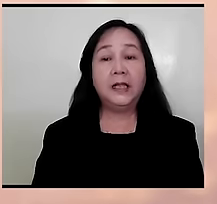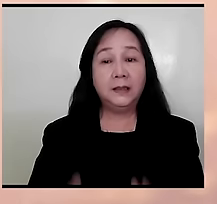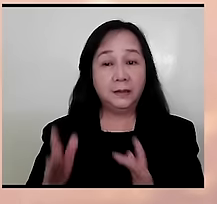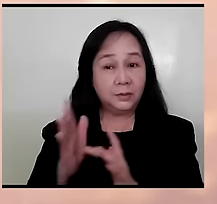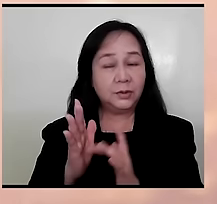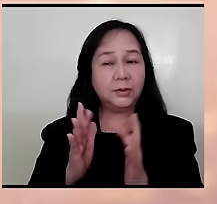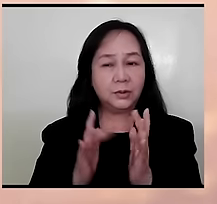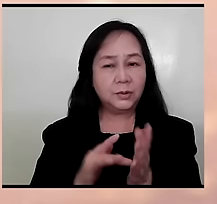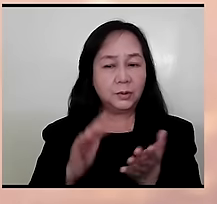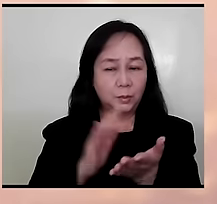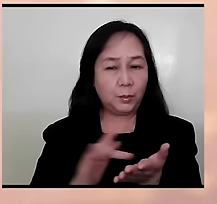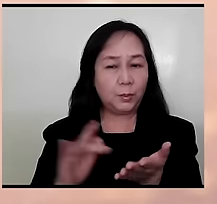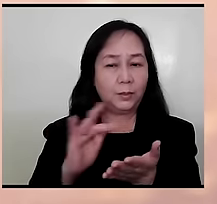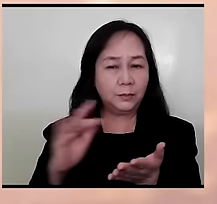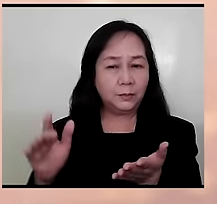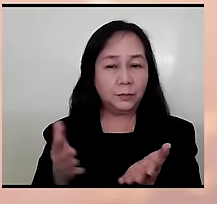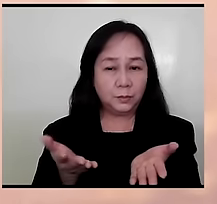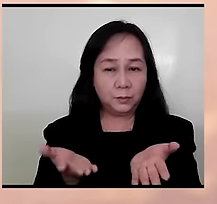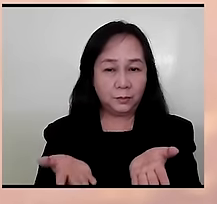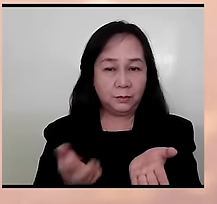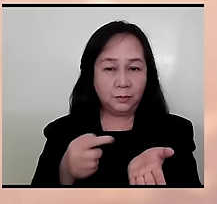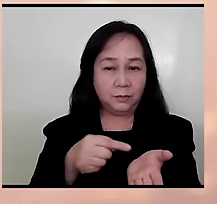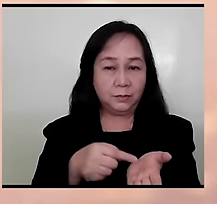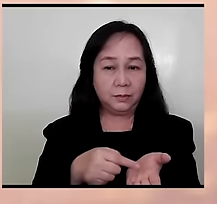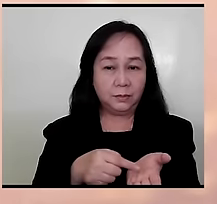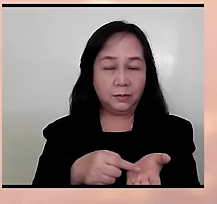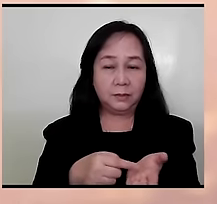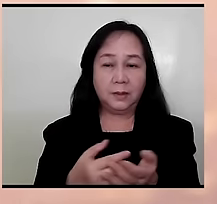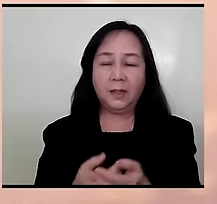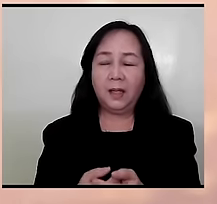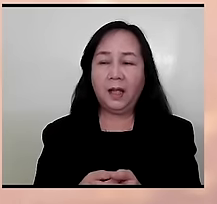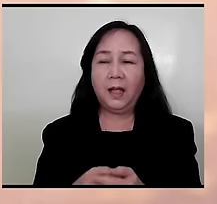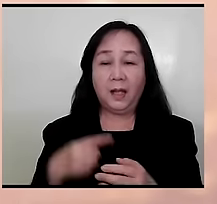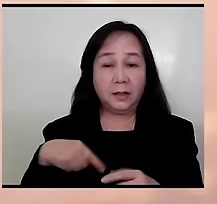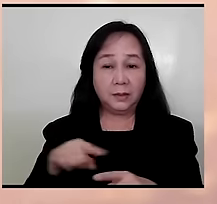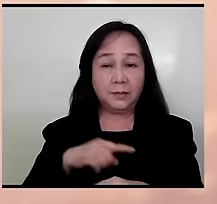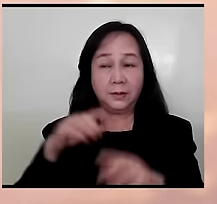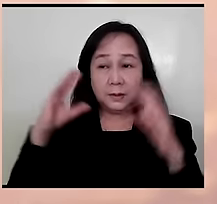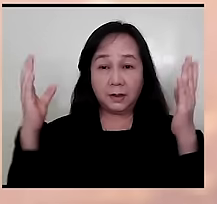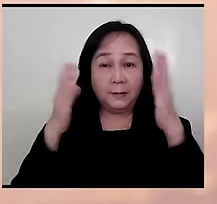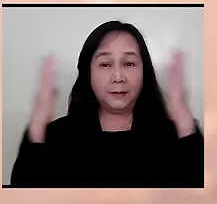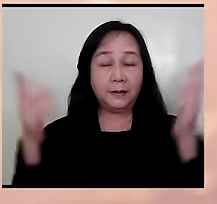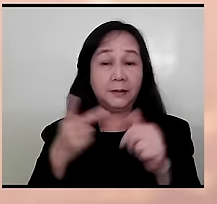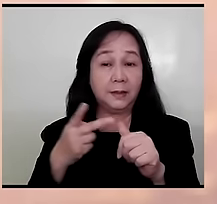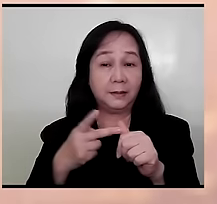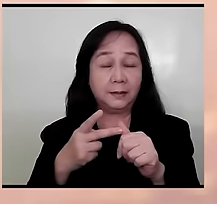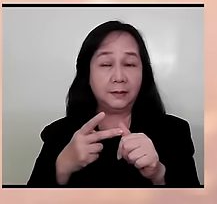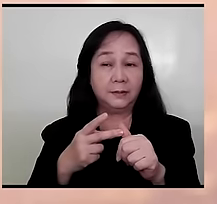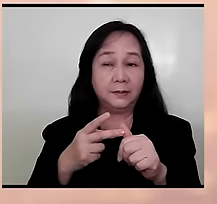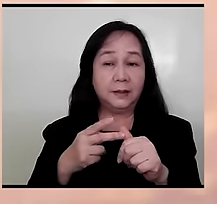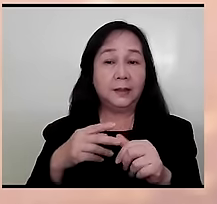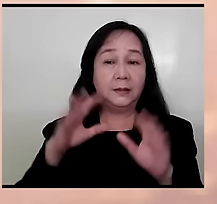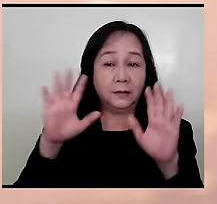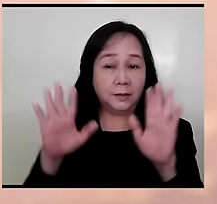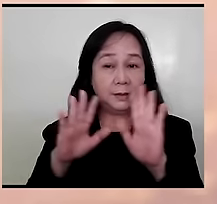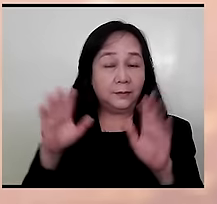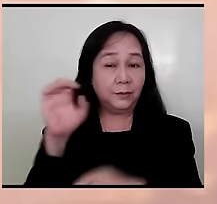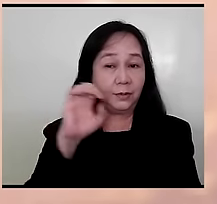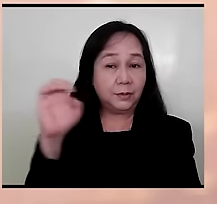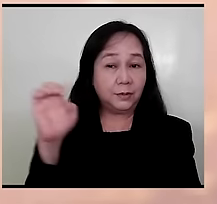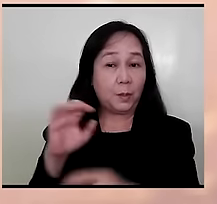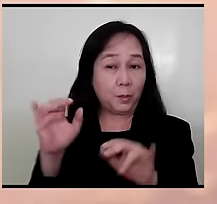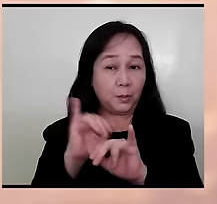Jesus' glorious wounds. As we celebrate the second Sunday of Easter, which is also